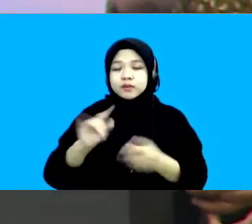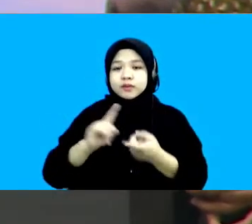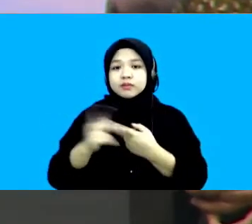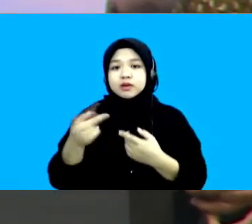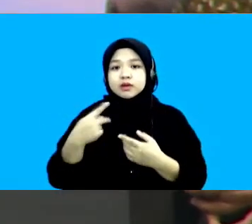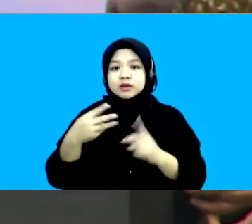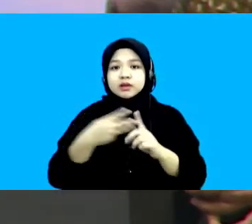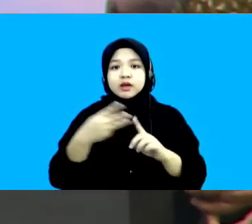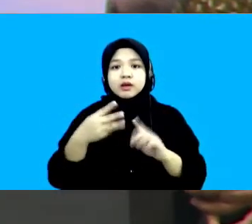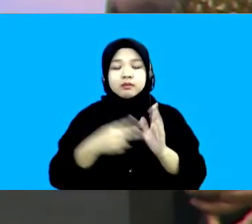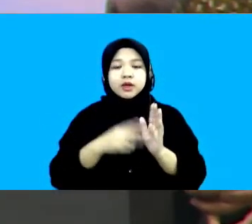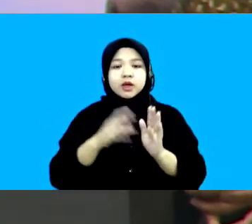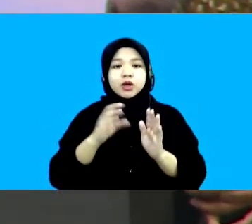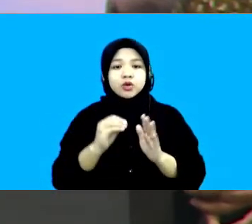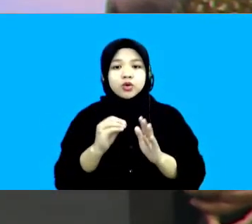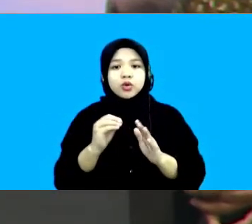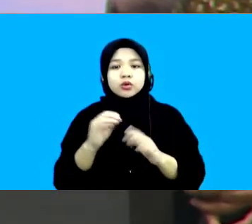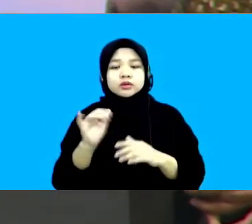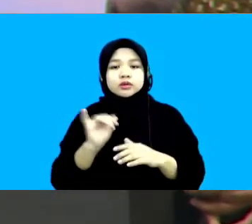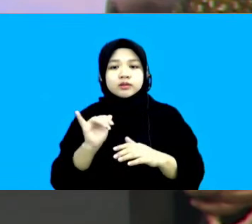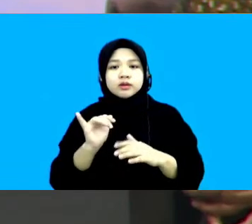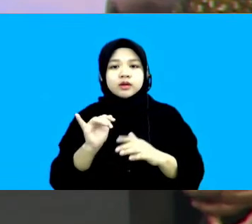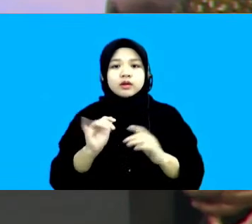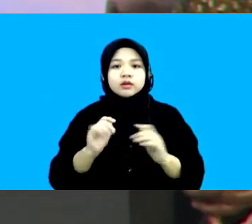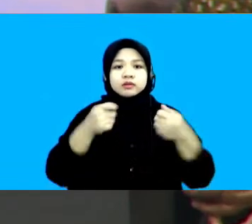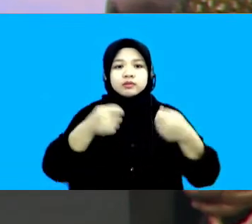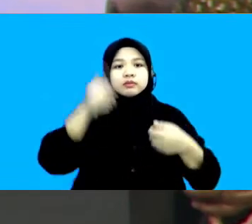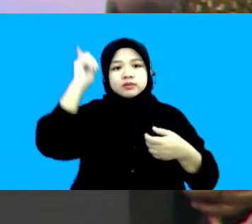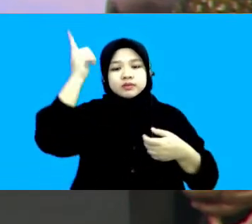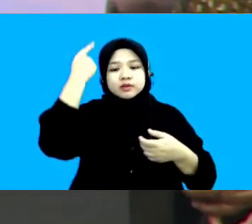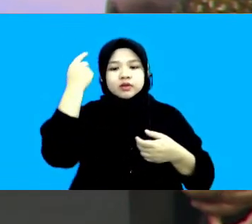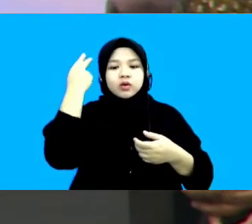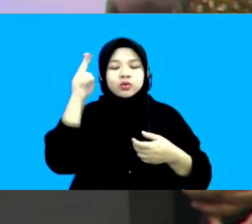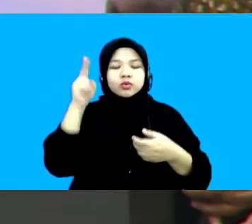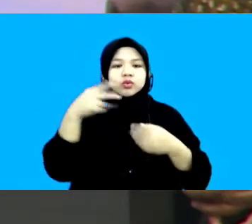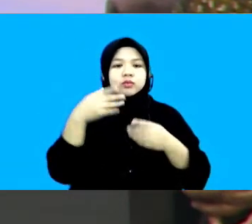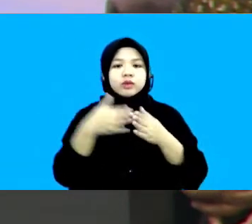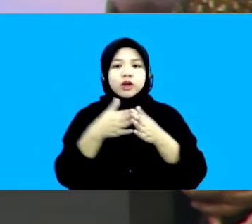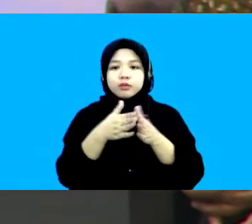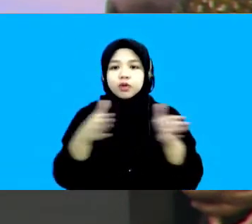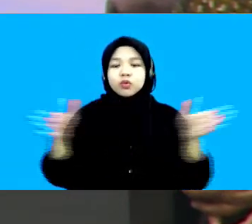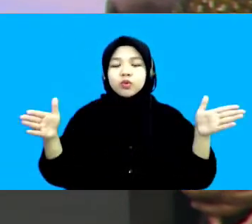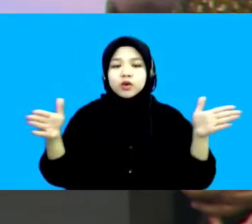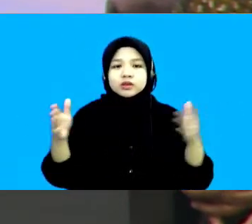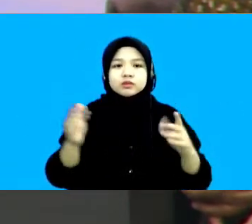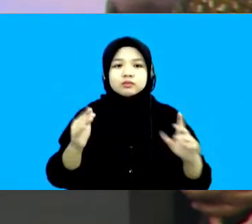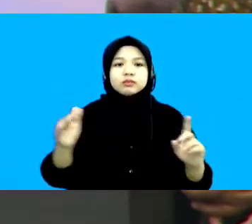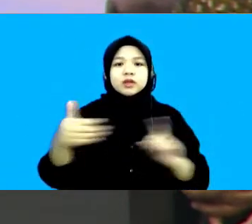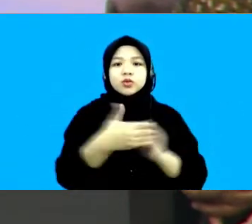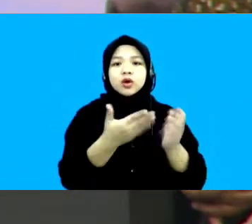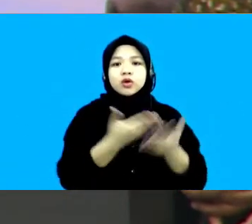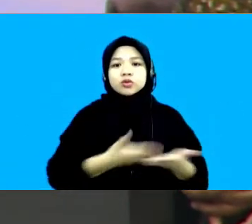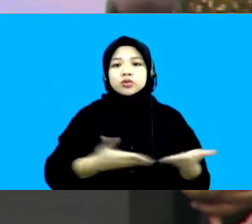paid to stay at home. But for the middle and upper class, probably lockdown policy is something that favorable. It's